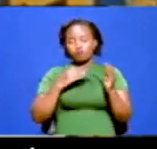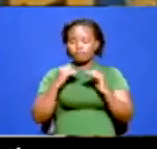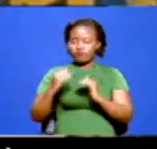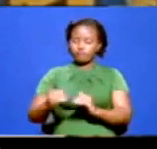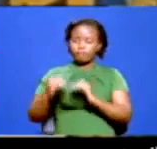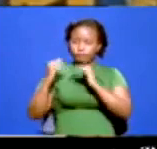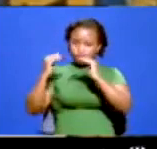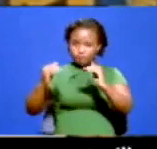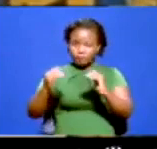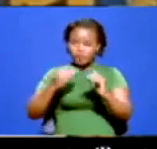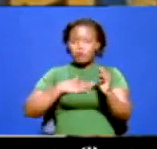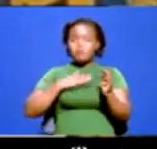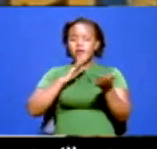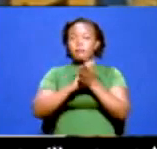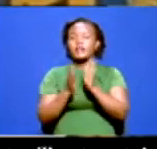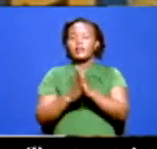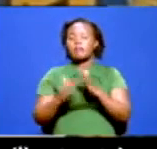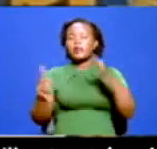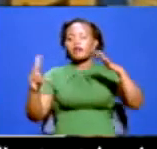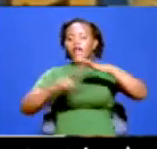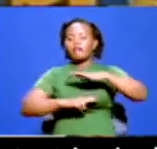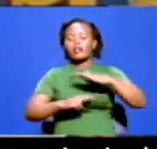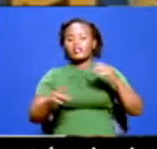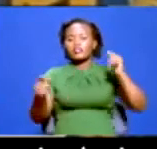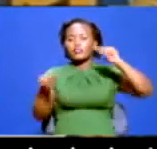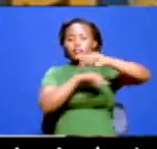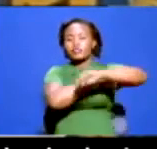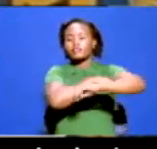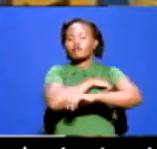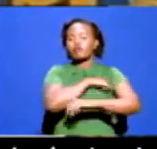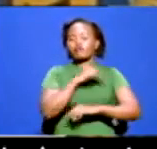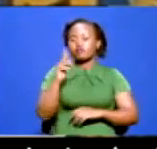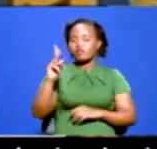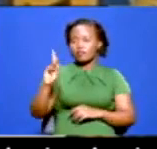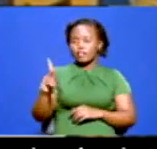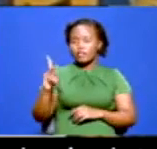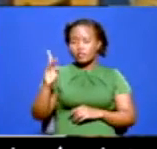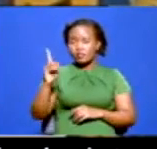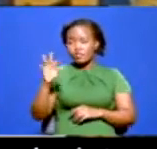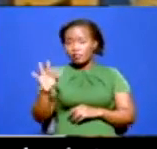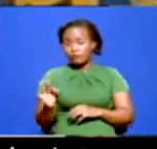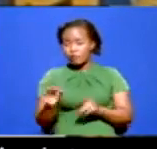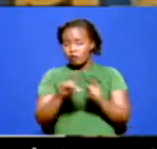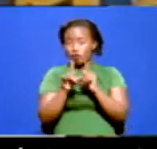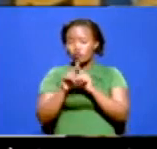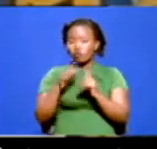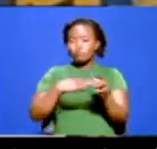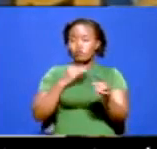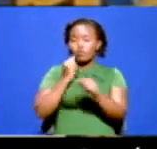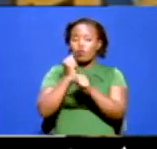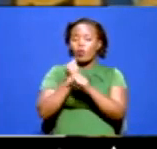became the vice chief of defense forces, serving under General Mwadhebe.